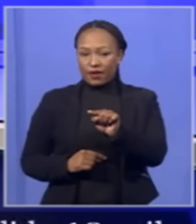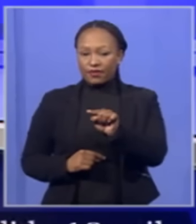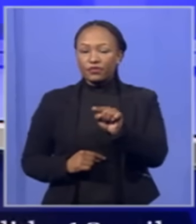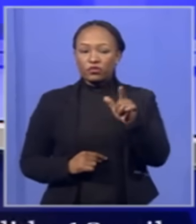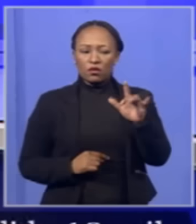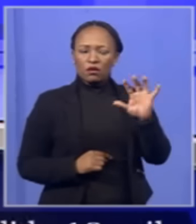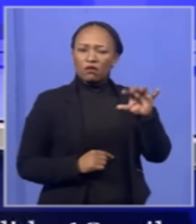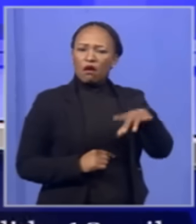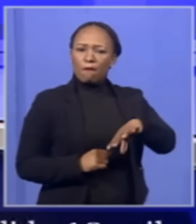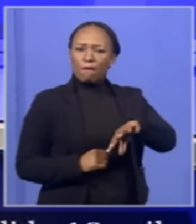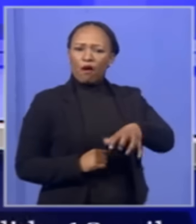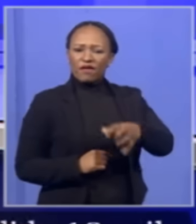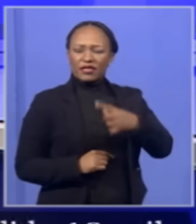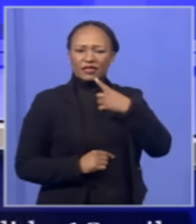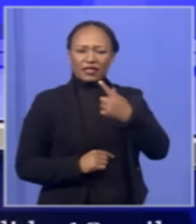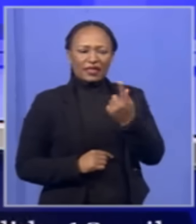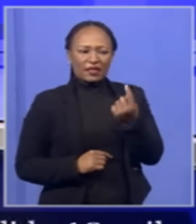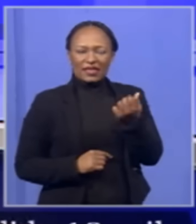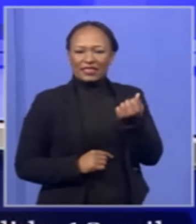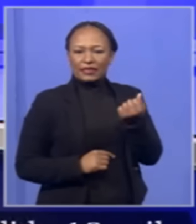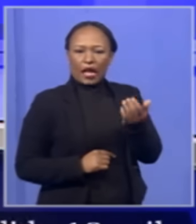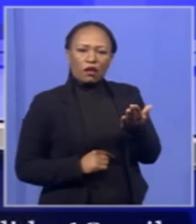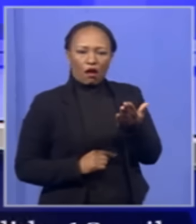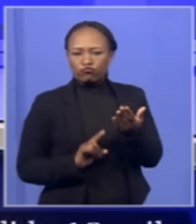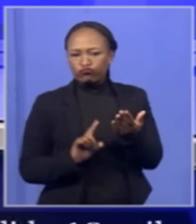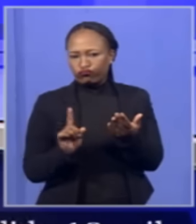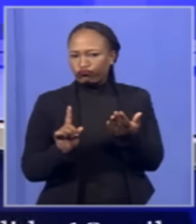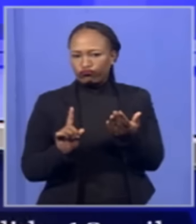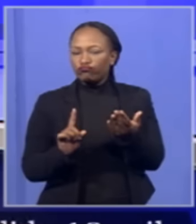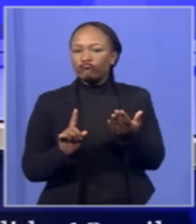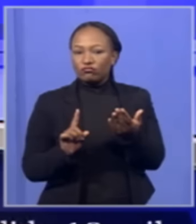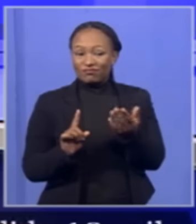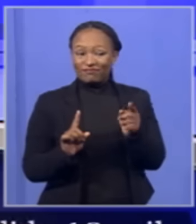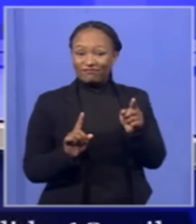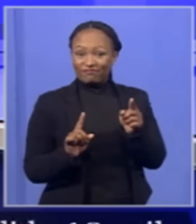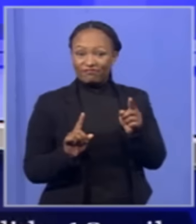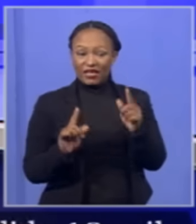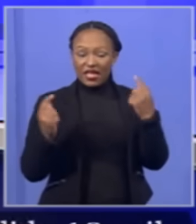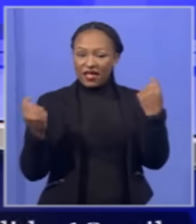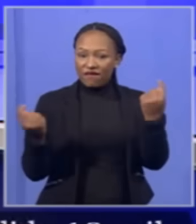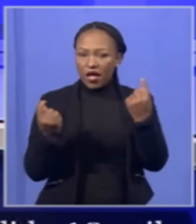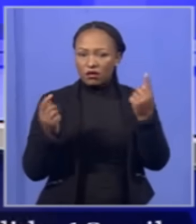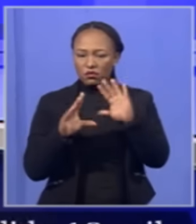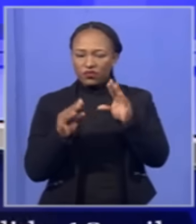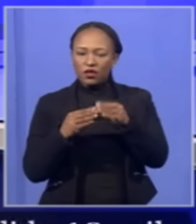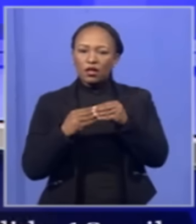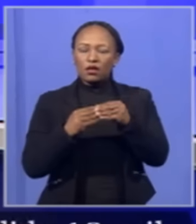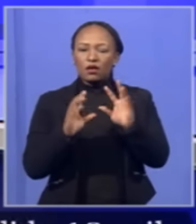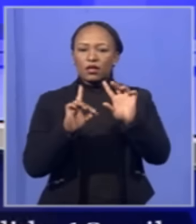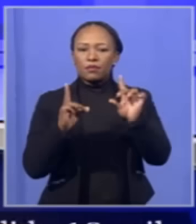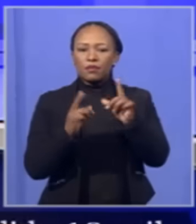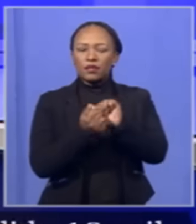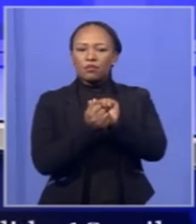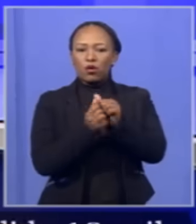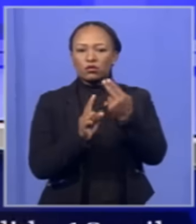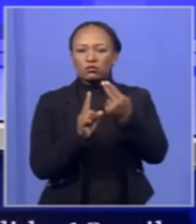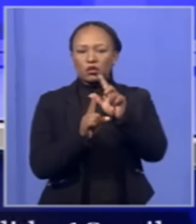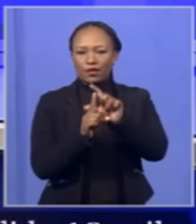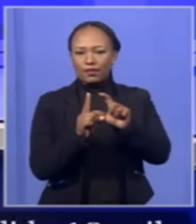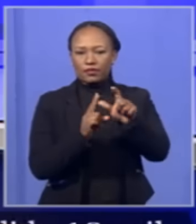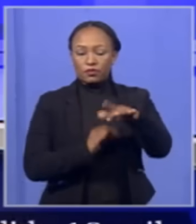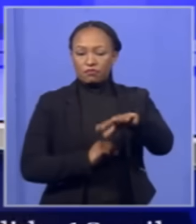nne le tendera e rebolwang mme tiragalo eo e tla tsamaisiwa ke Lefapha la Metshameko, Botakisetso le Boitapoloso kwa profenseng